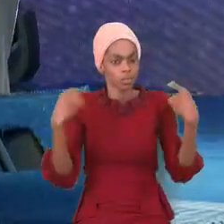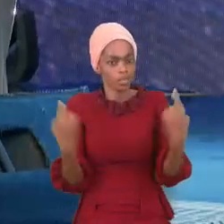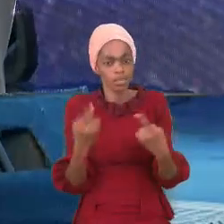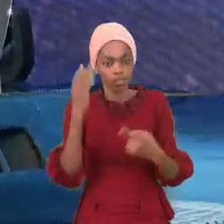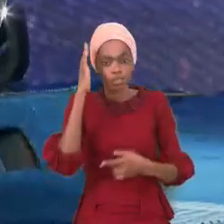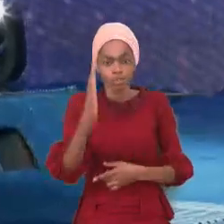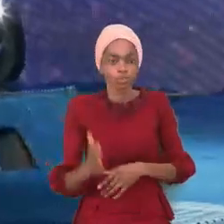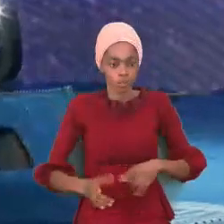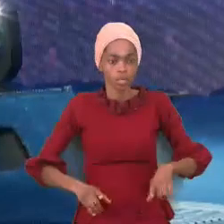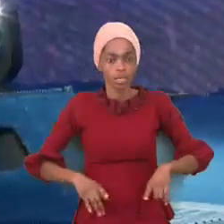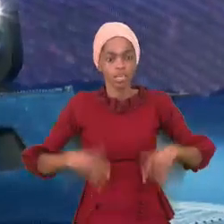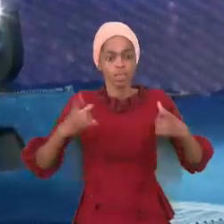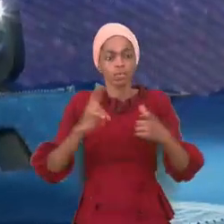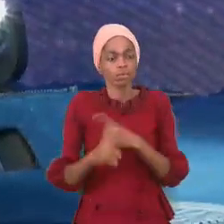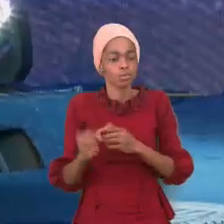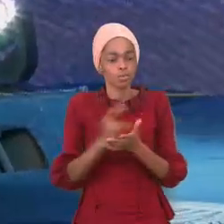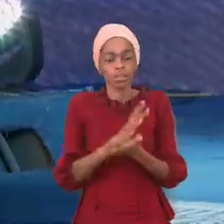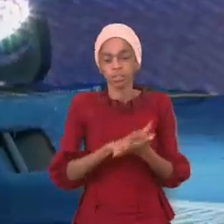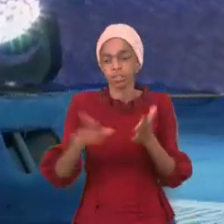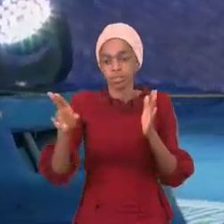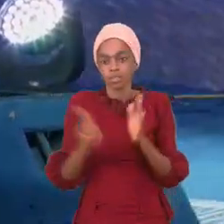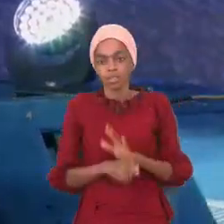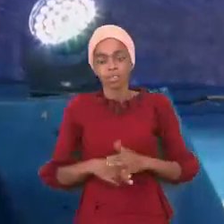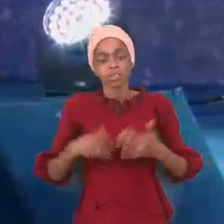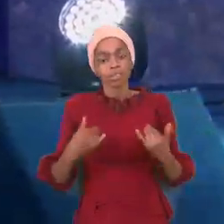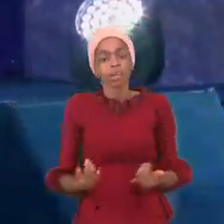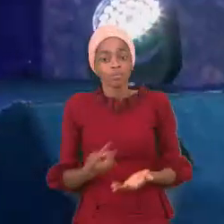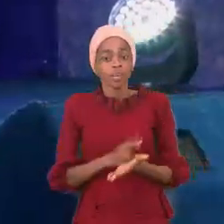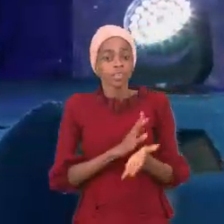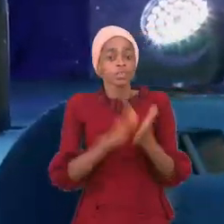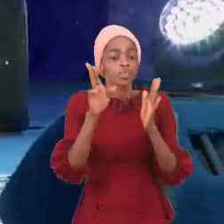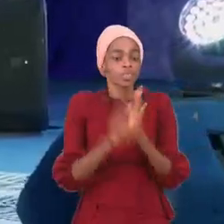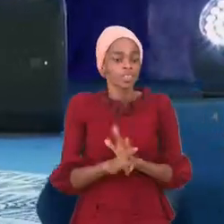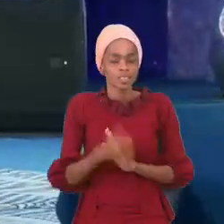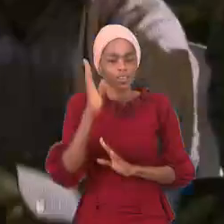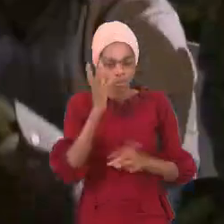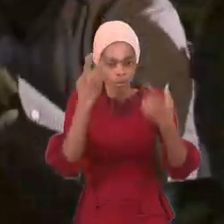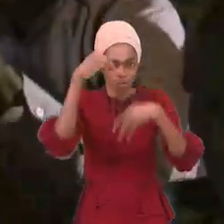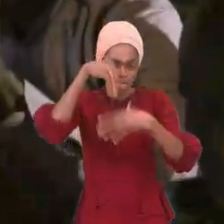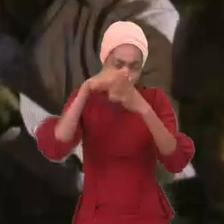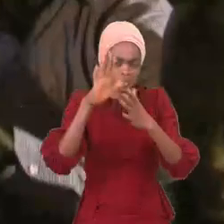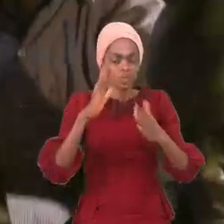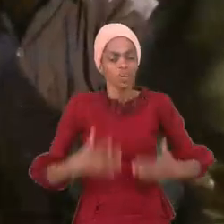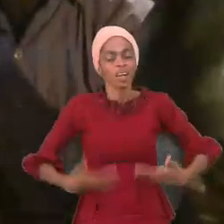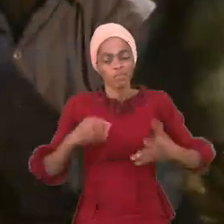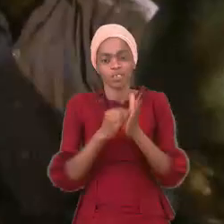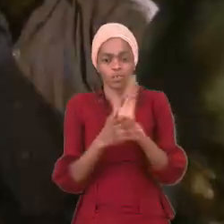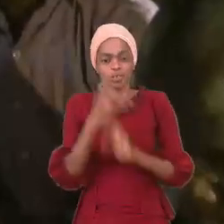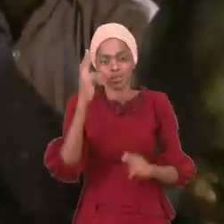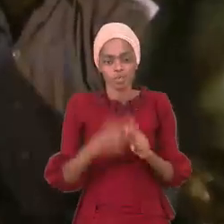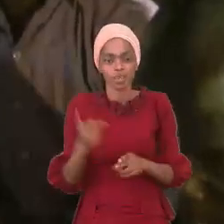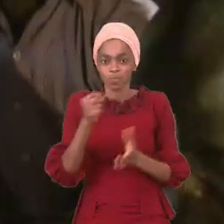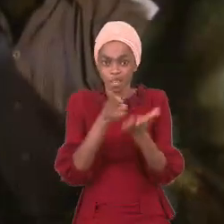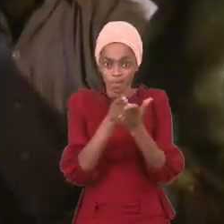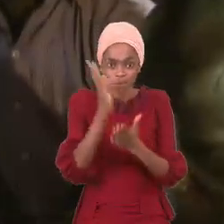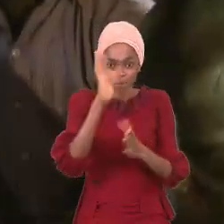unto righteousness. Righteousness now will come in your life. The truth will